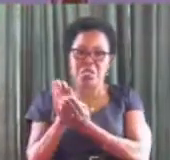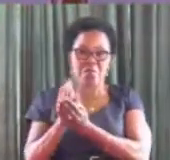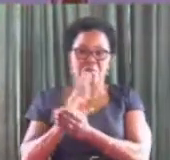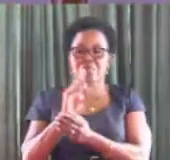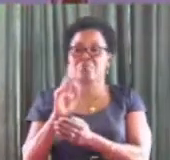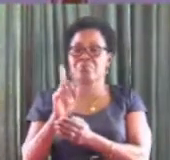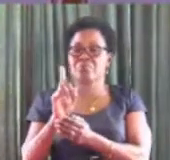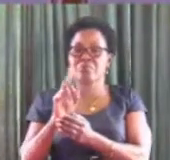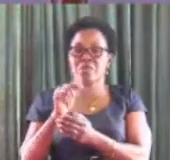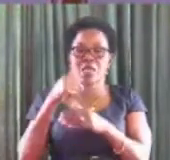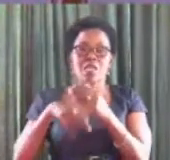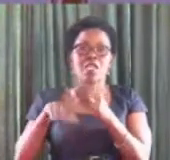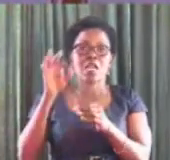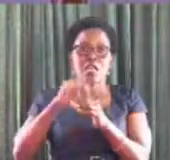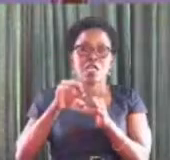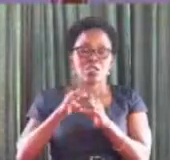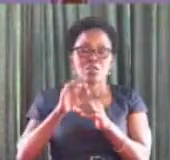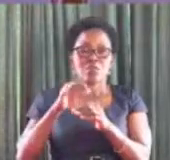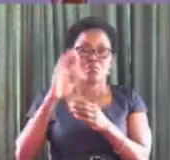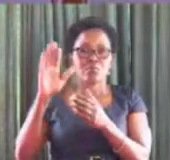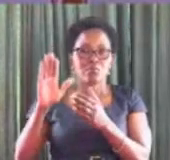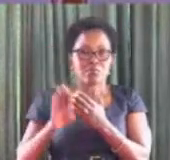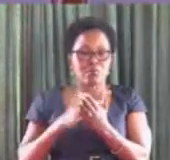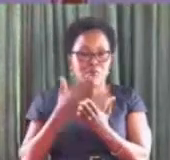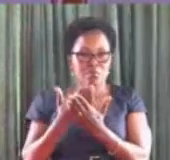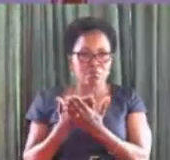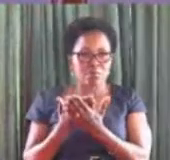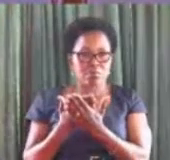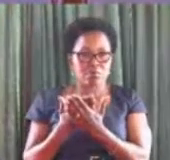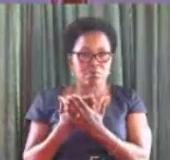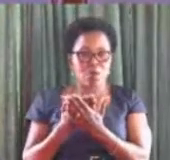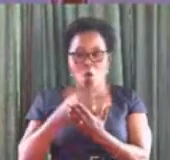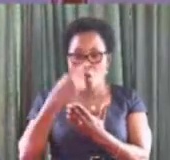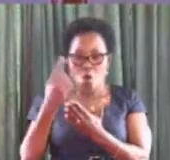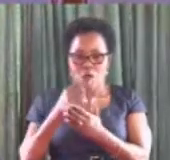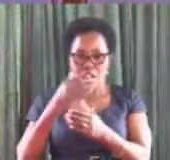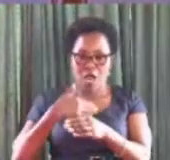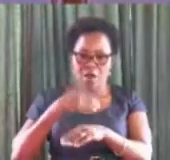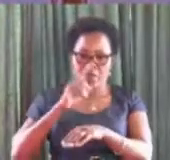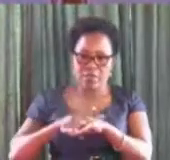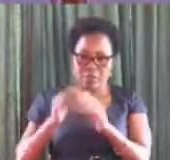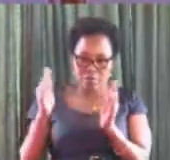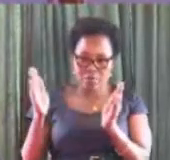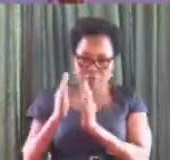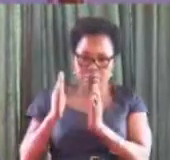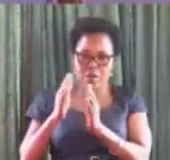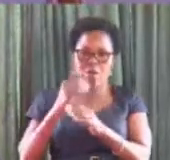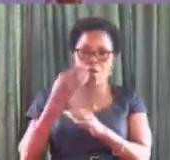election petitions other than those of presidential election.